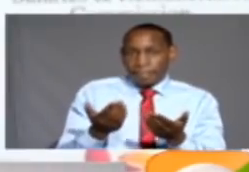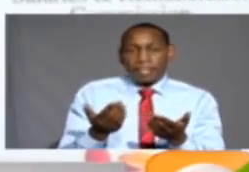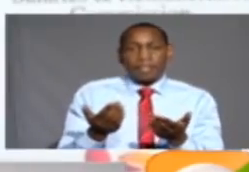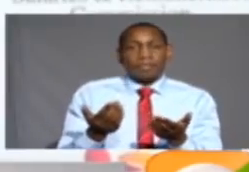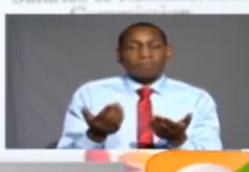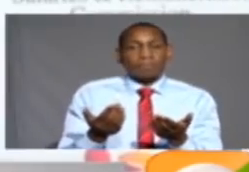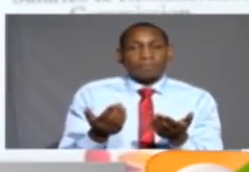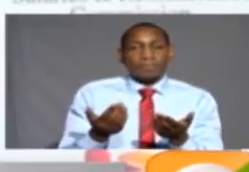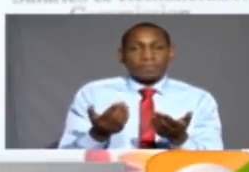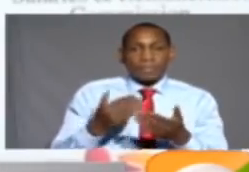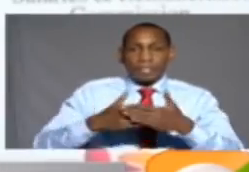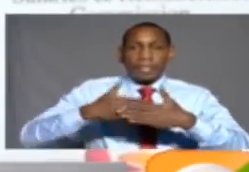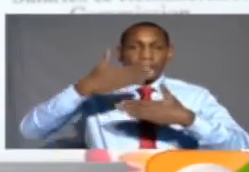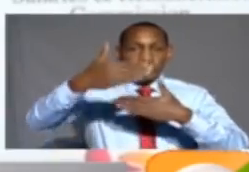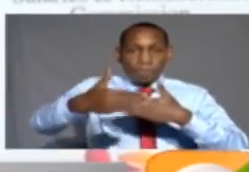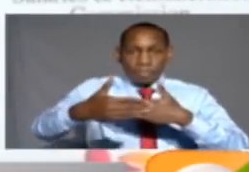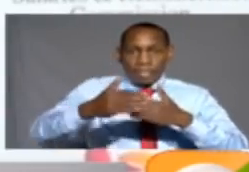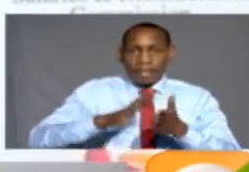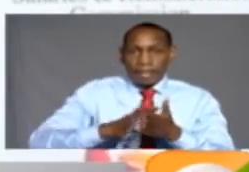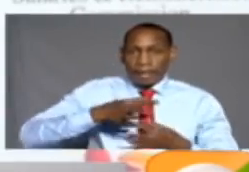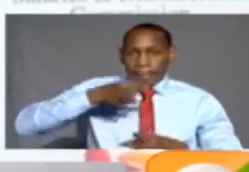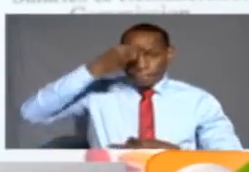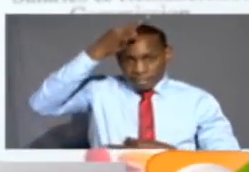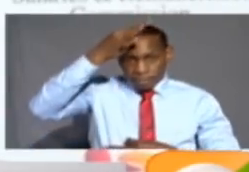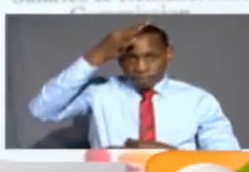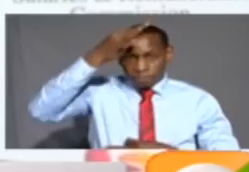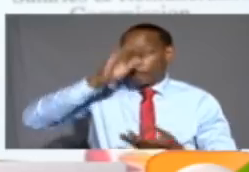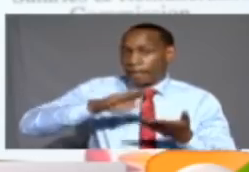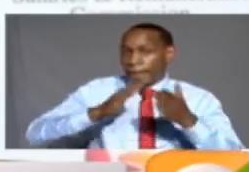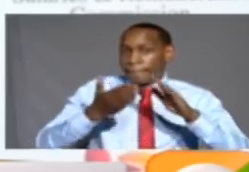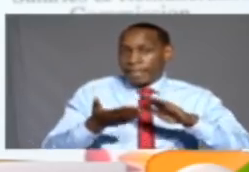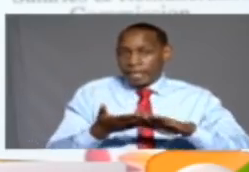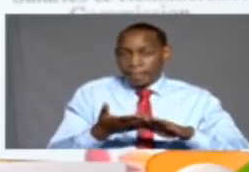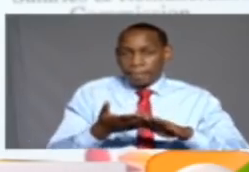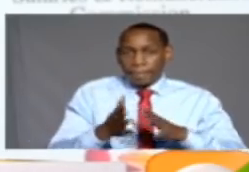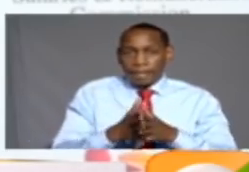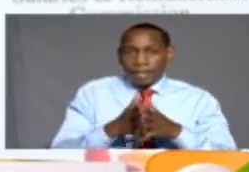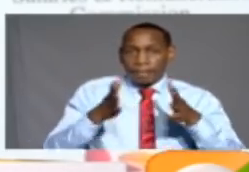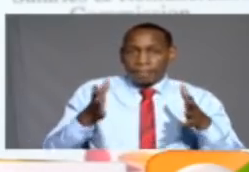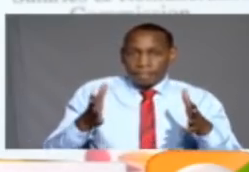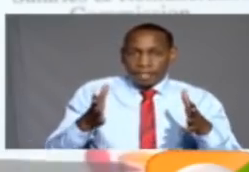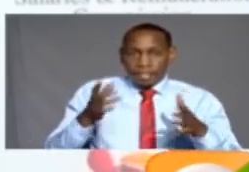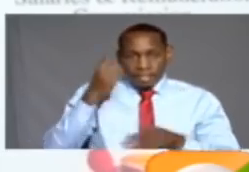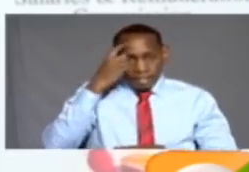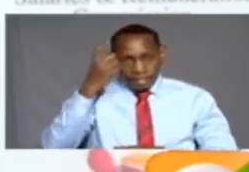present level, going forward, the pension now becomes the big drain